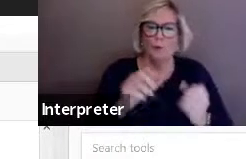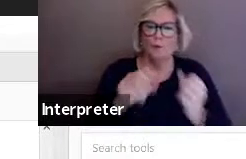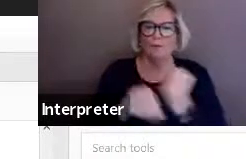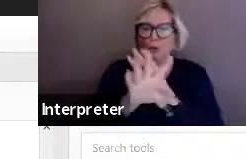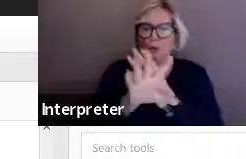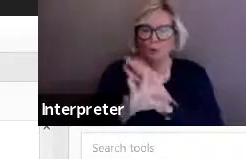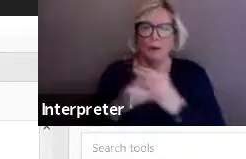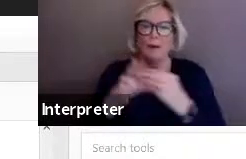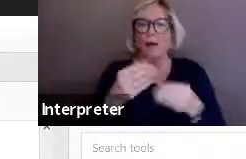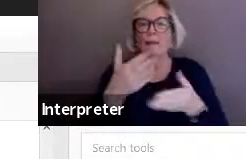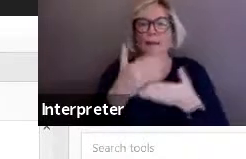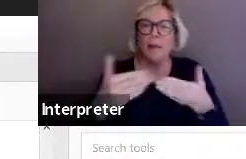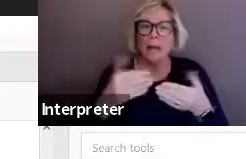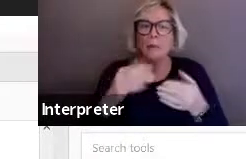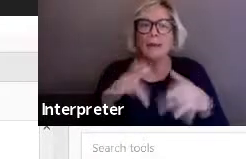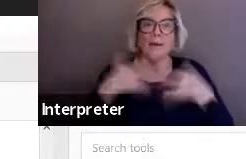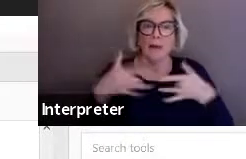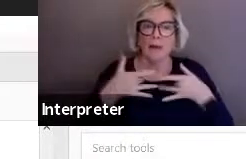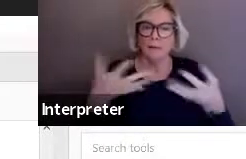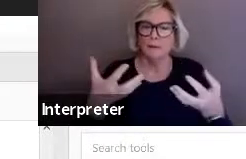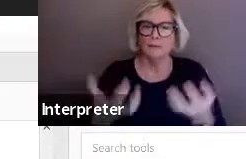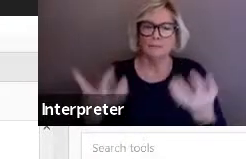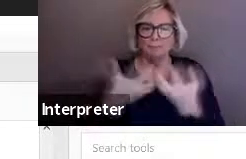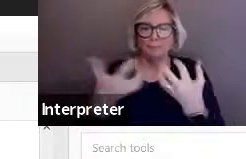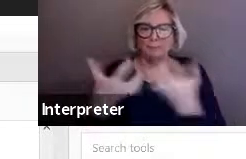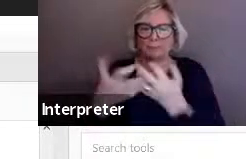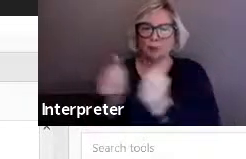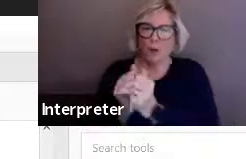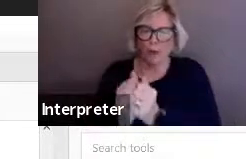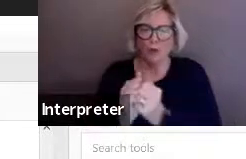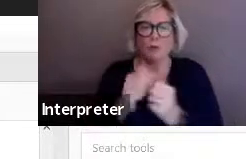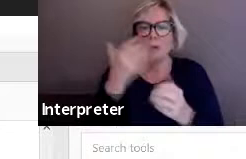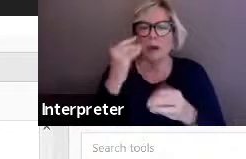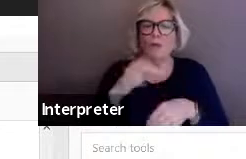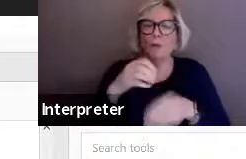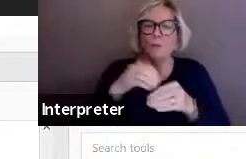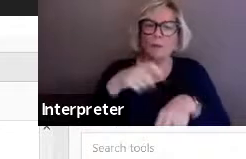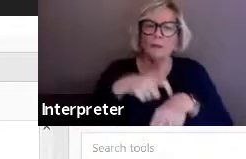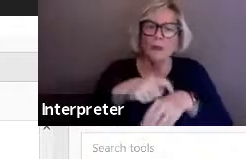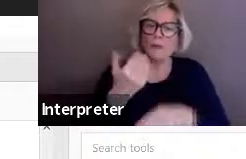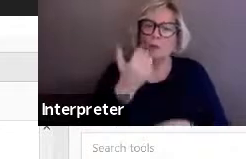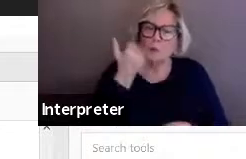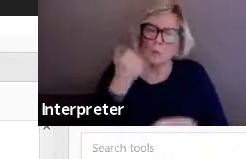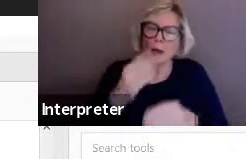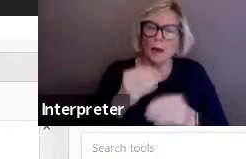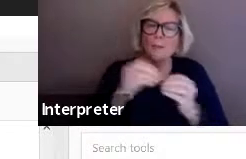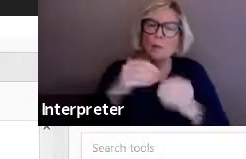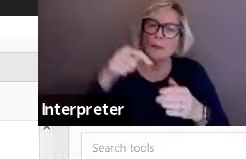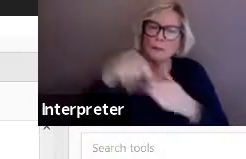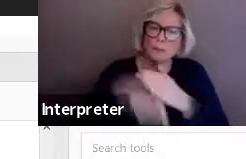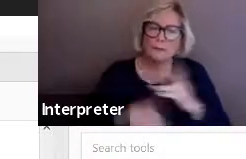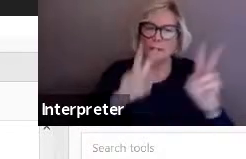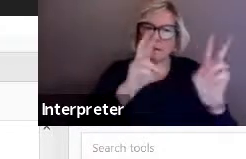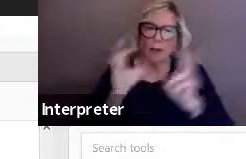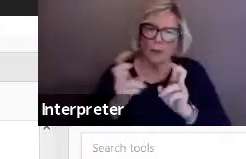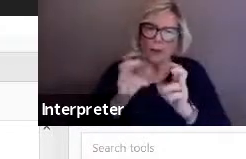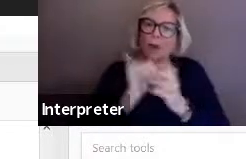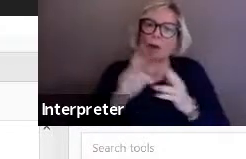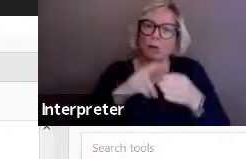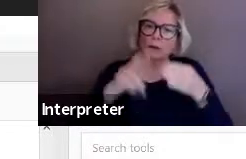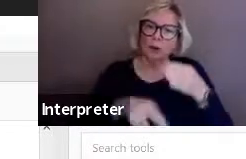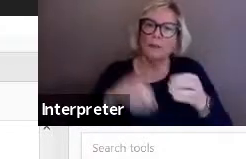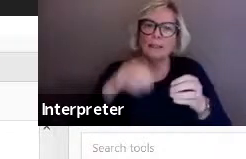events due to more time-consuming and more intensive topics being covered that resulted in less